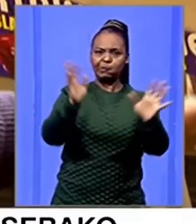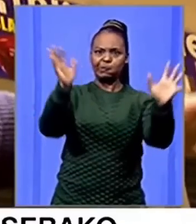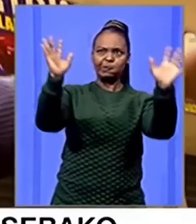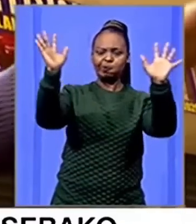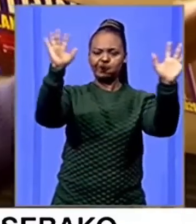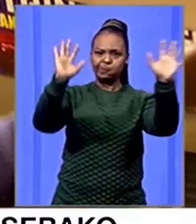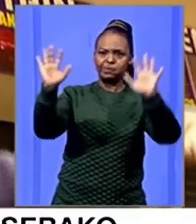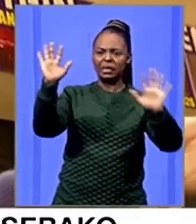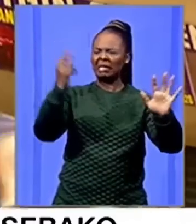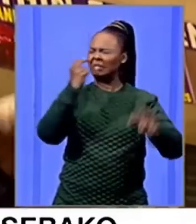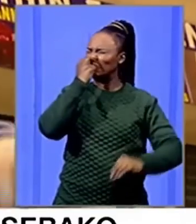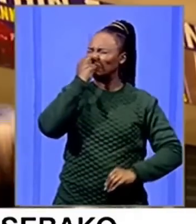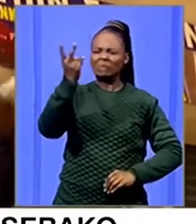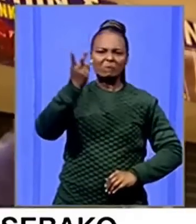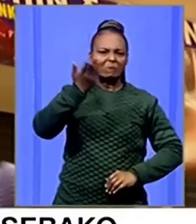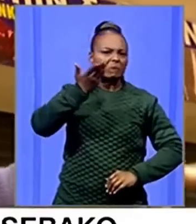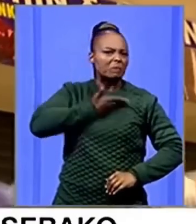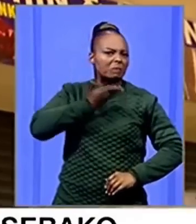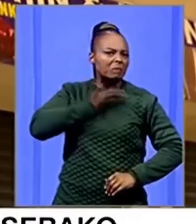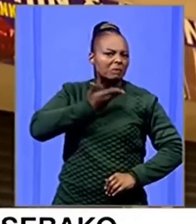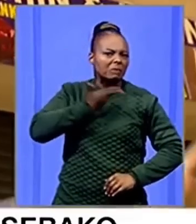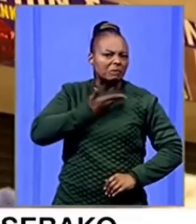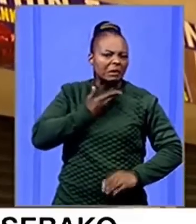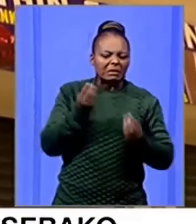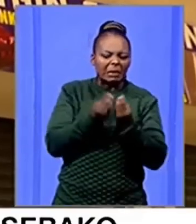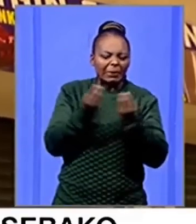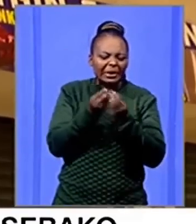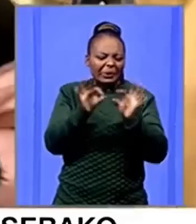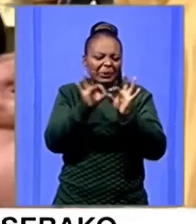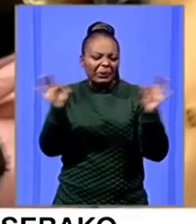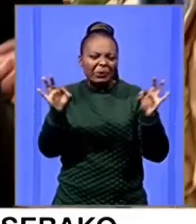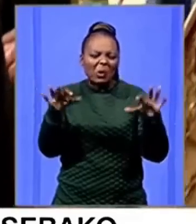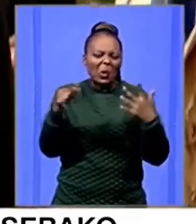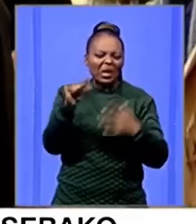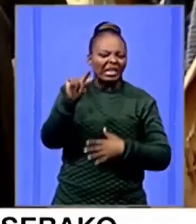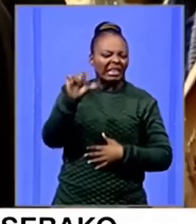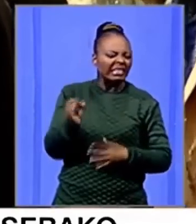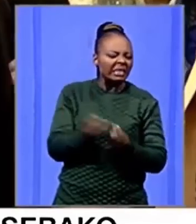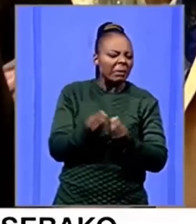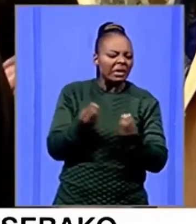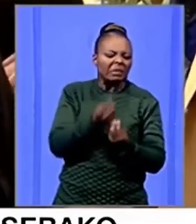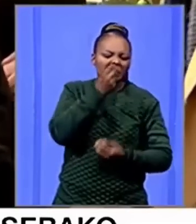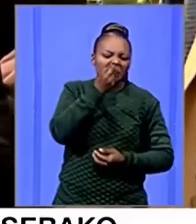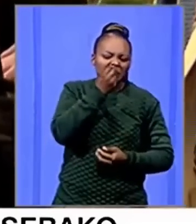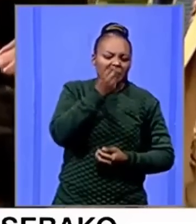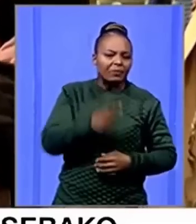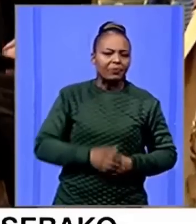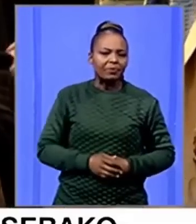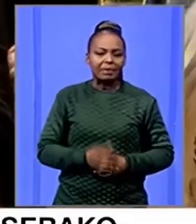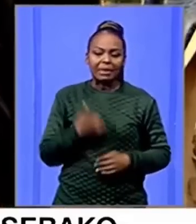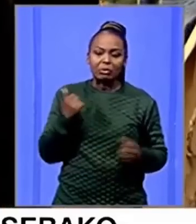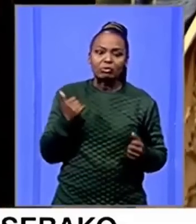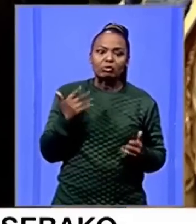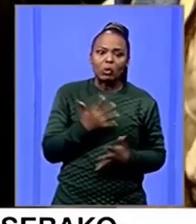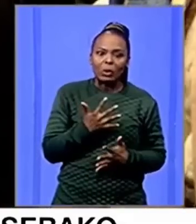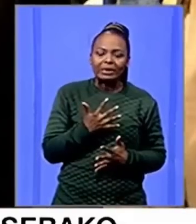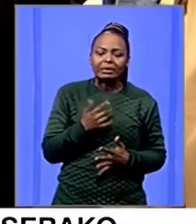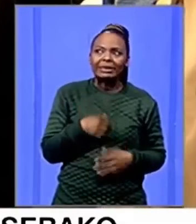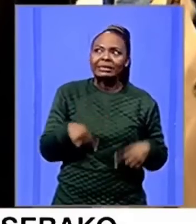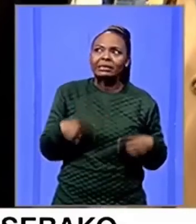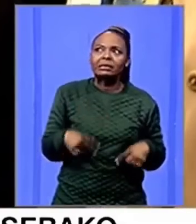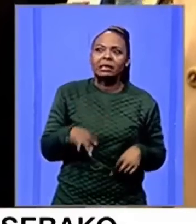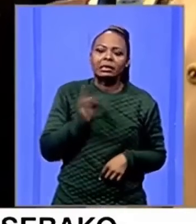so something like it's even the wire or get gas or get in. I'm even scared because of yesterday's incident. I'm shaking